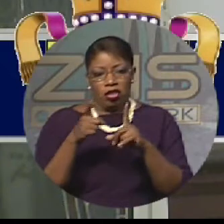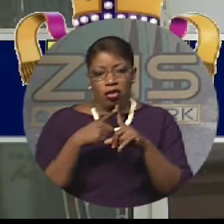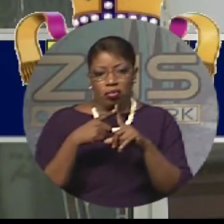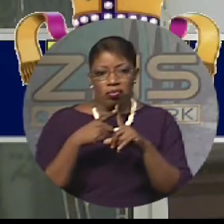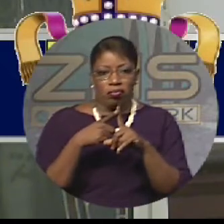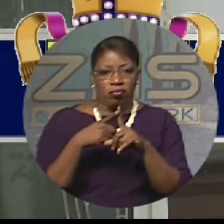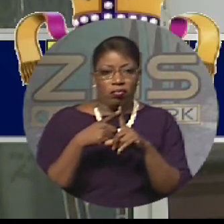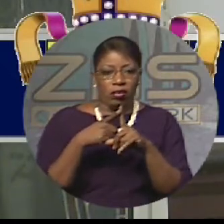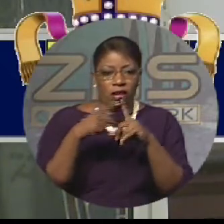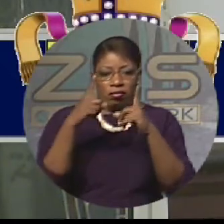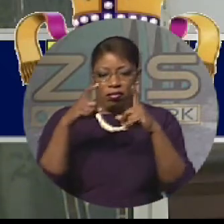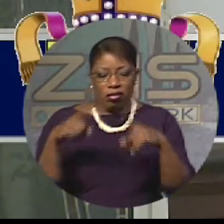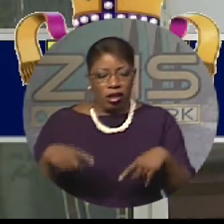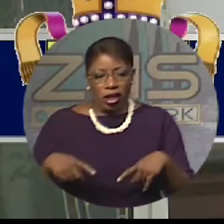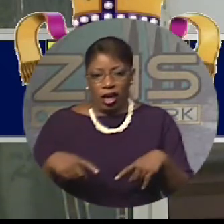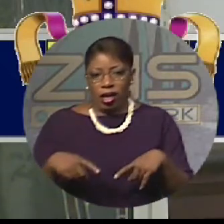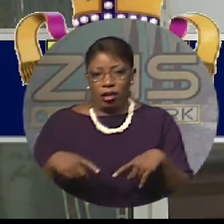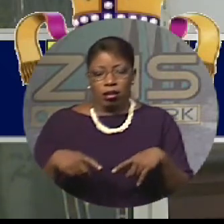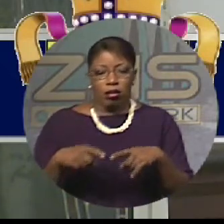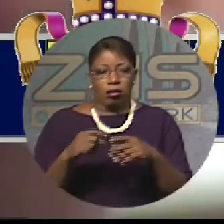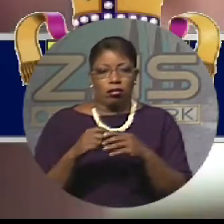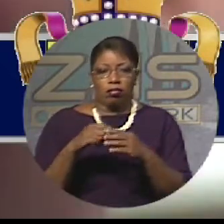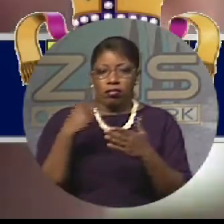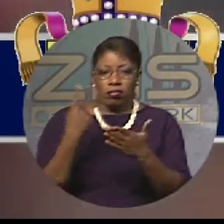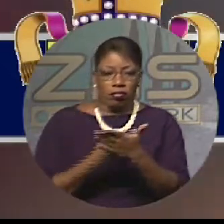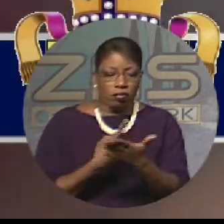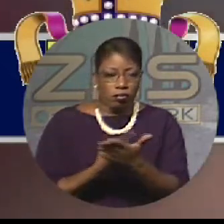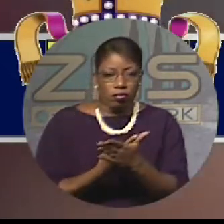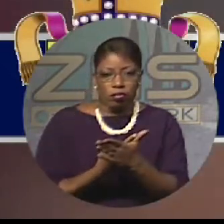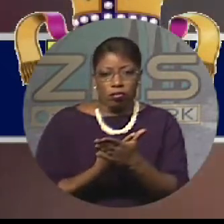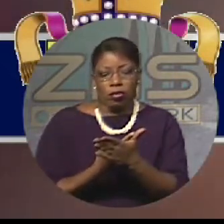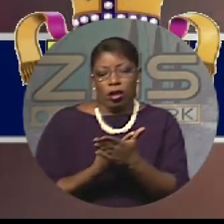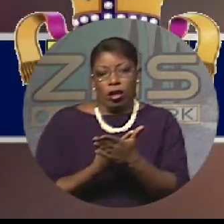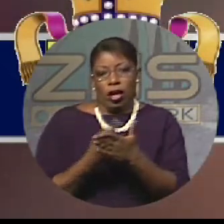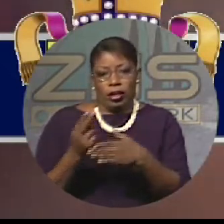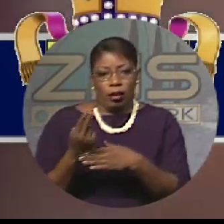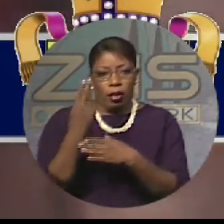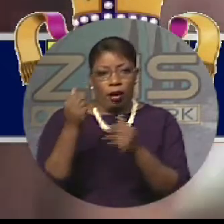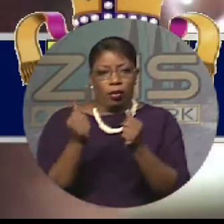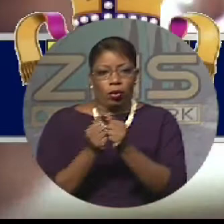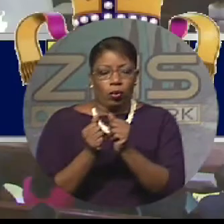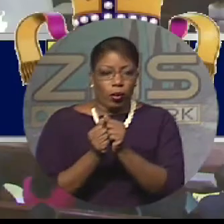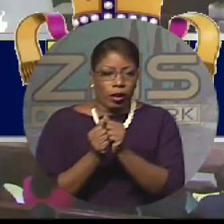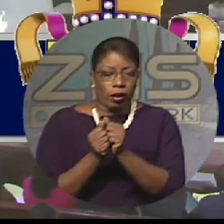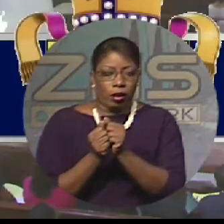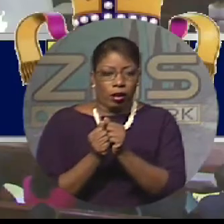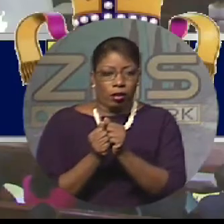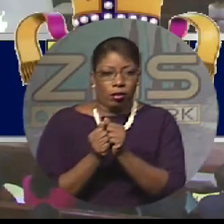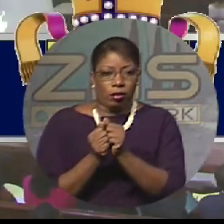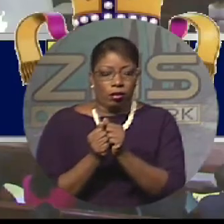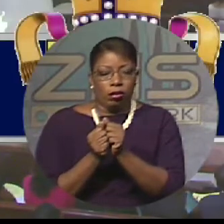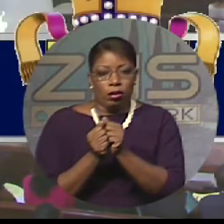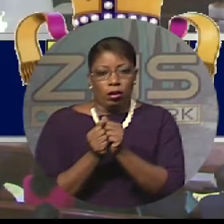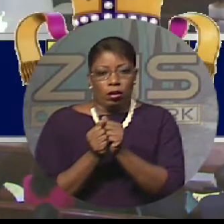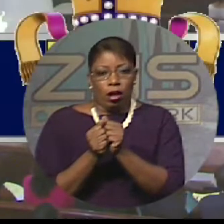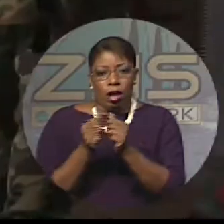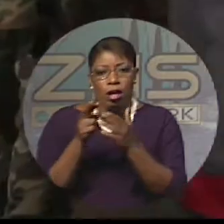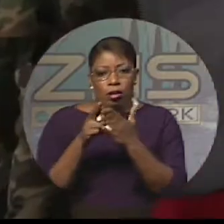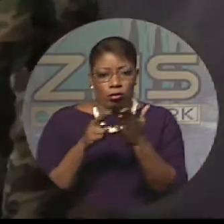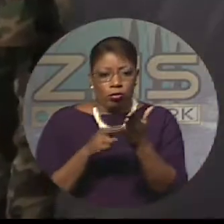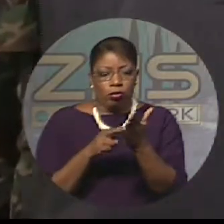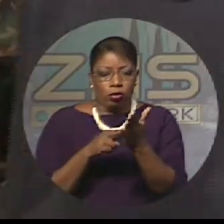situation, give it study and discussion, and come up with paths forward that can withstand